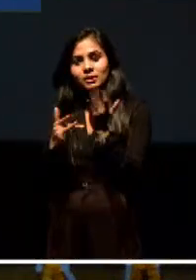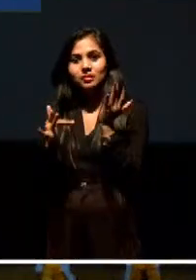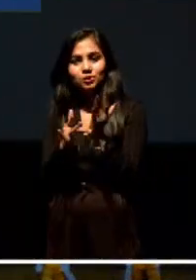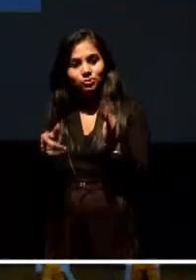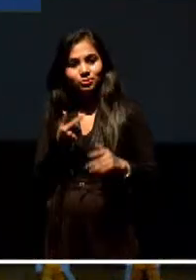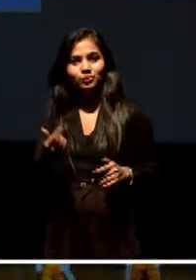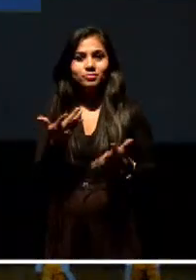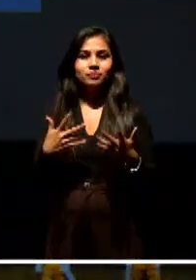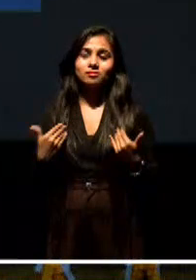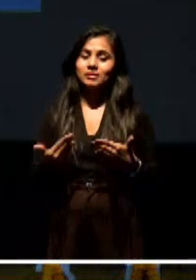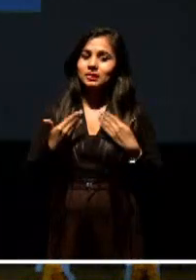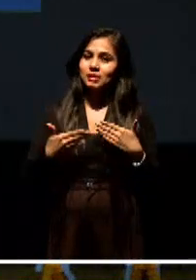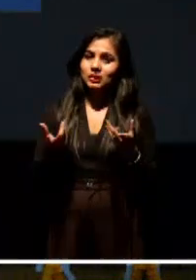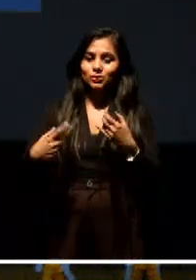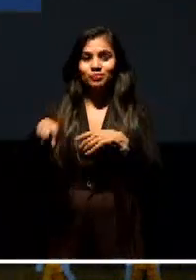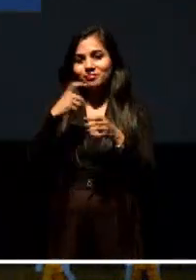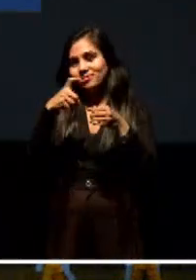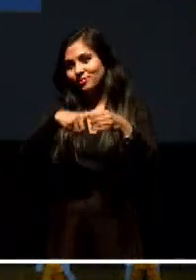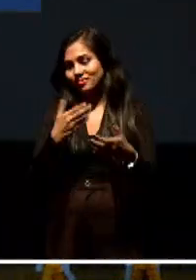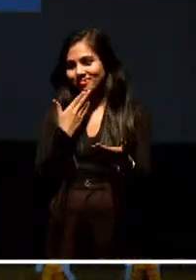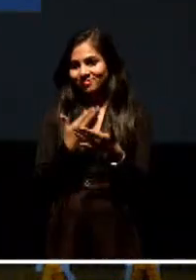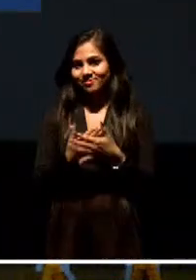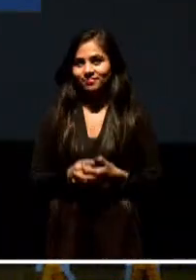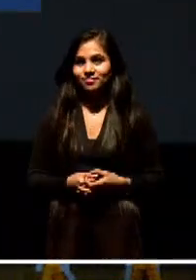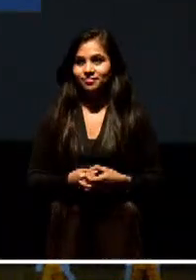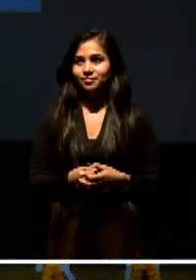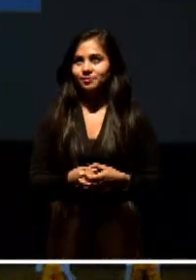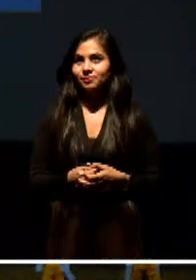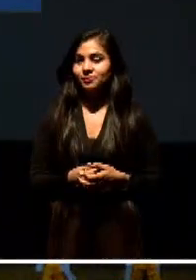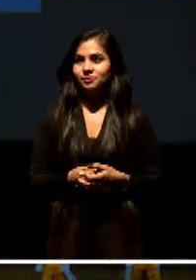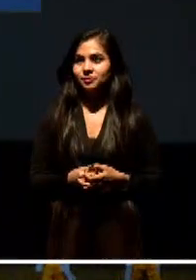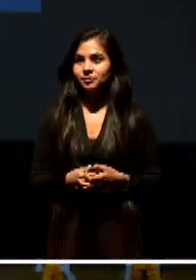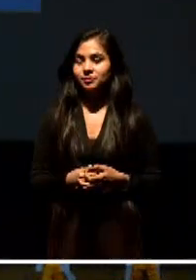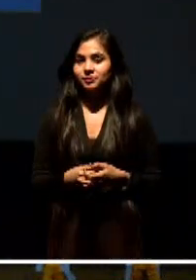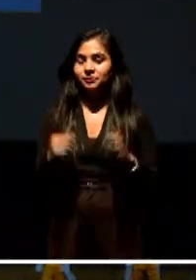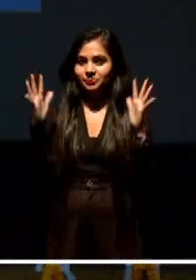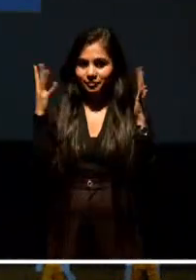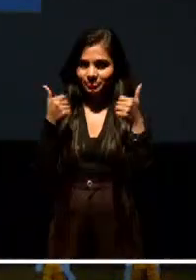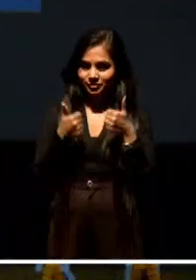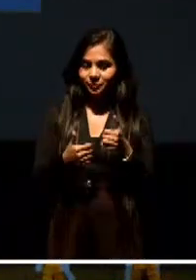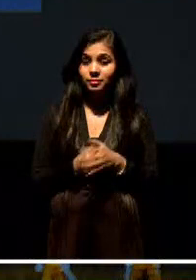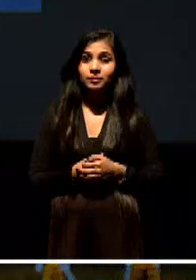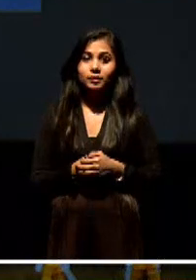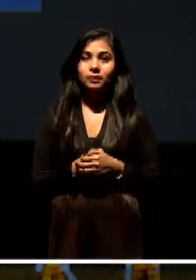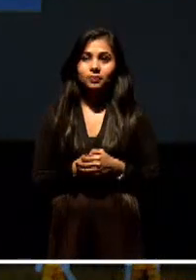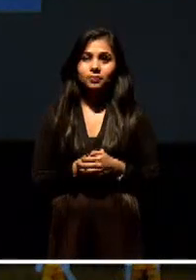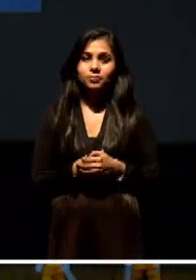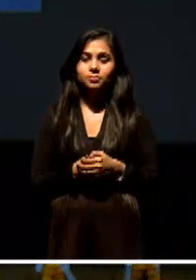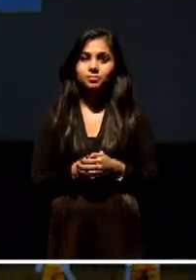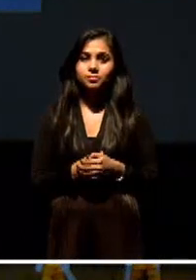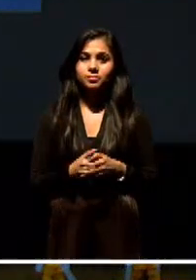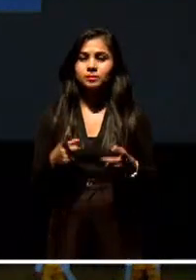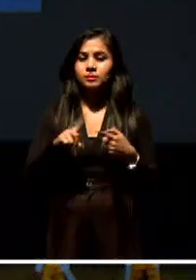it's a pleasure joining all of you. Thank you. All right, wonderful, wonderful. So guys, this is